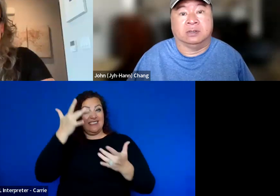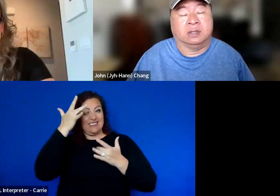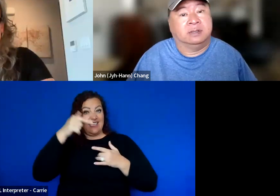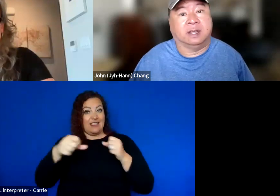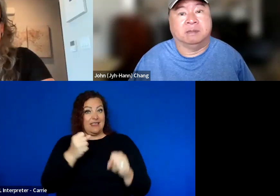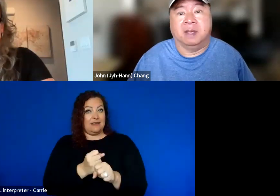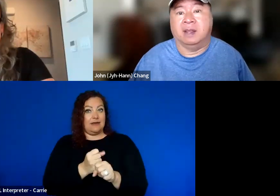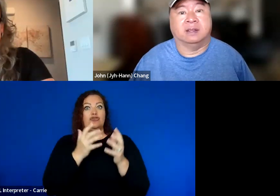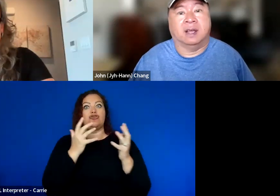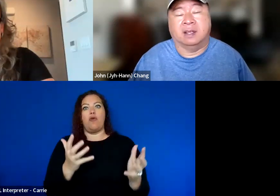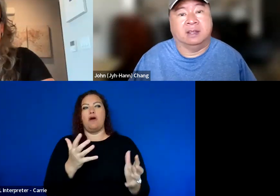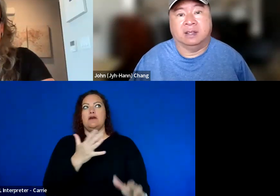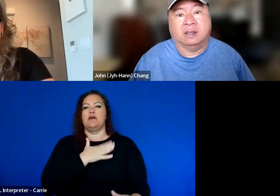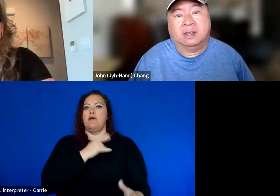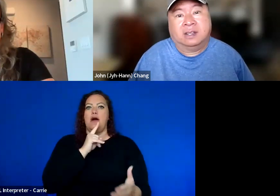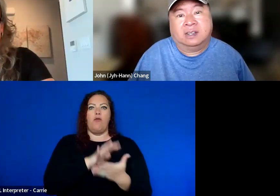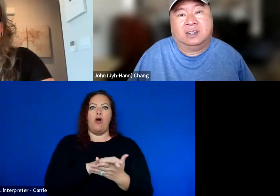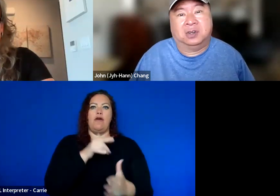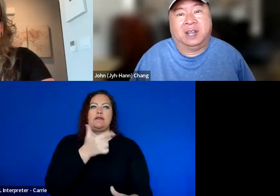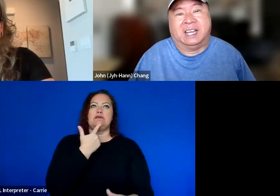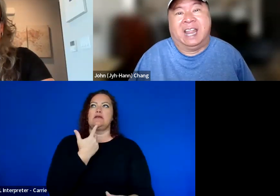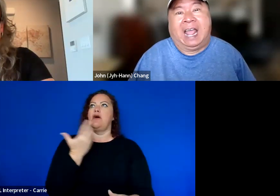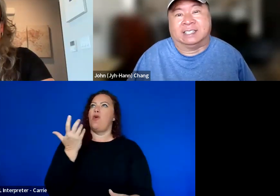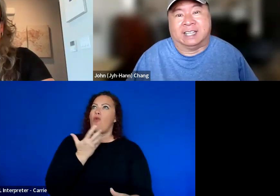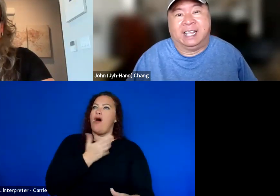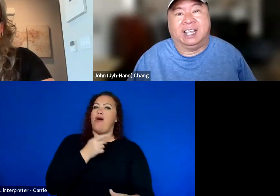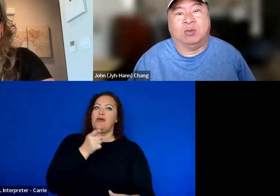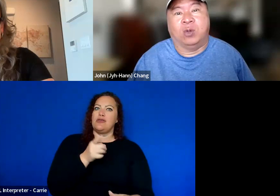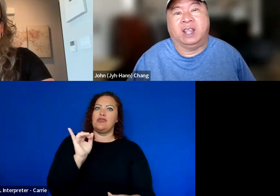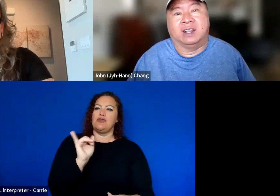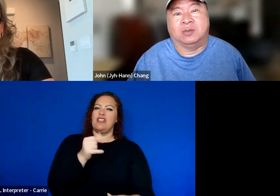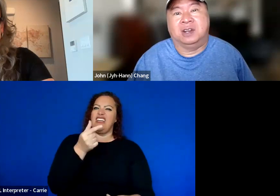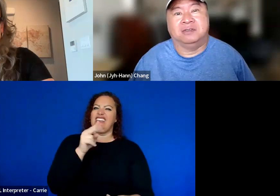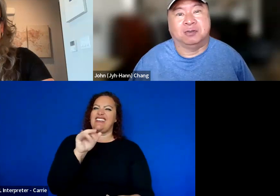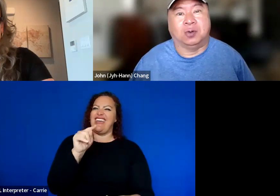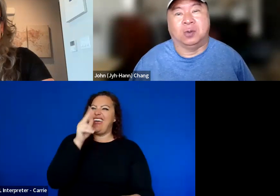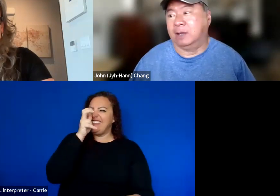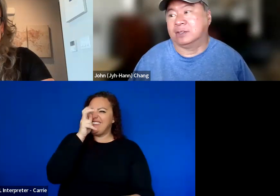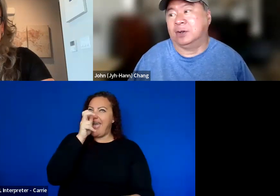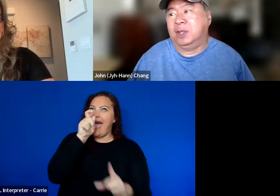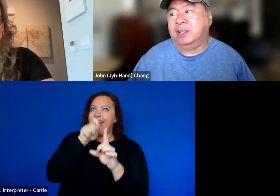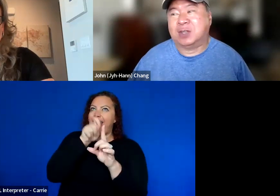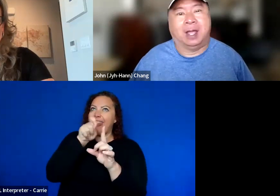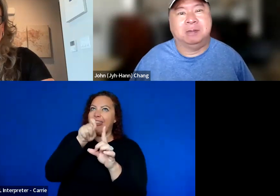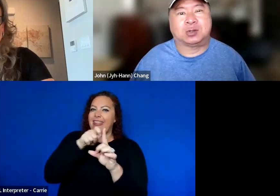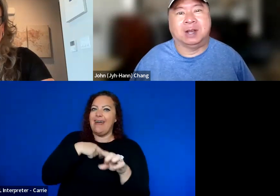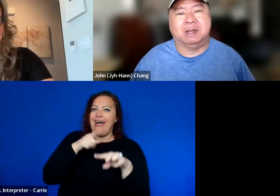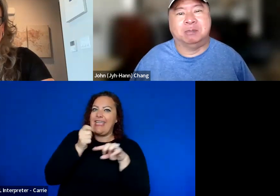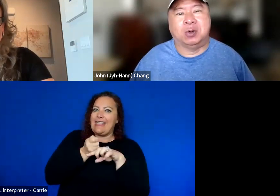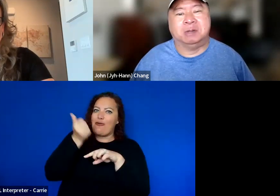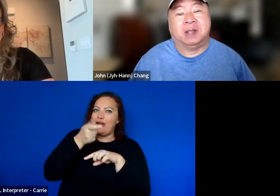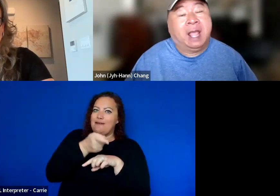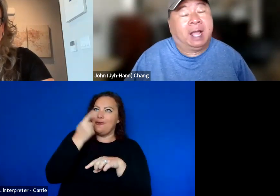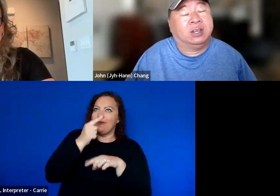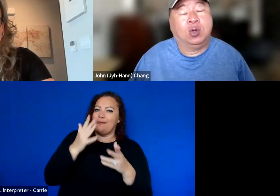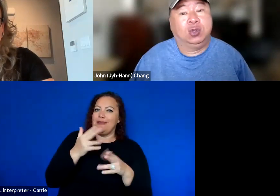much, she's like, man, you're like a gnat. I can't get rid of you for a while. So I've been trying to be